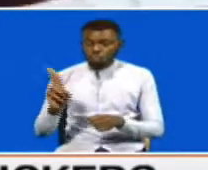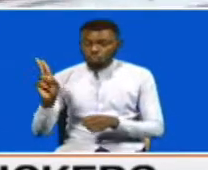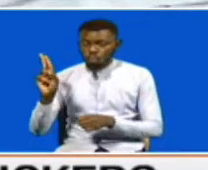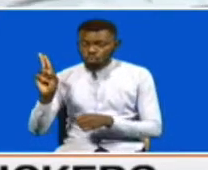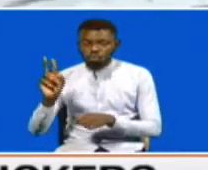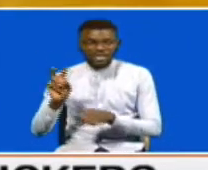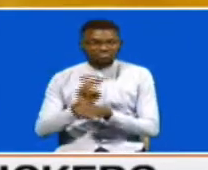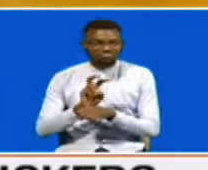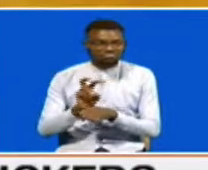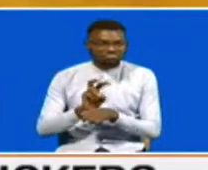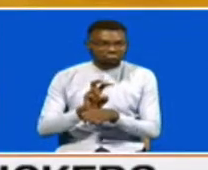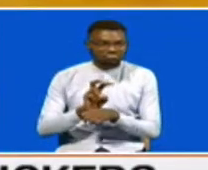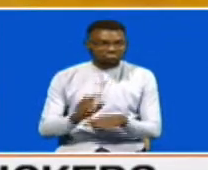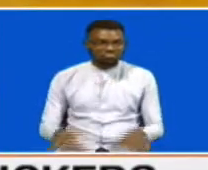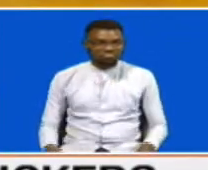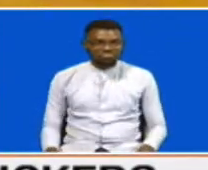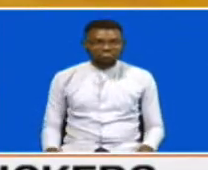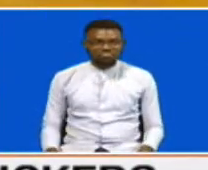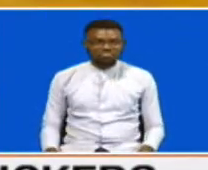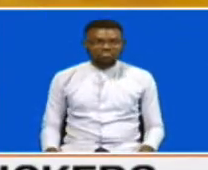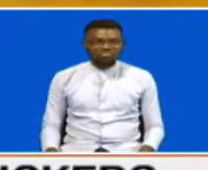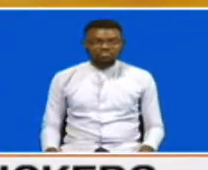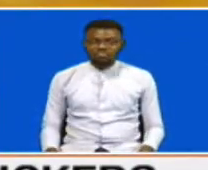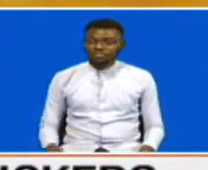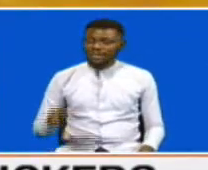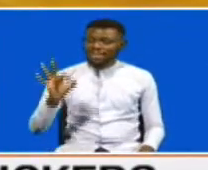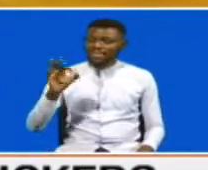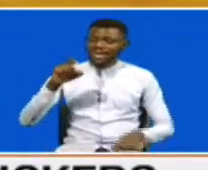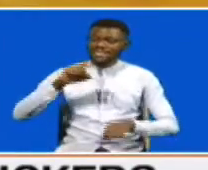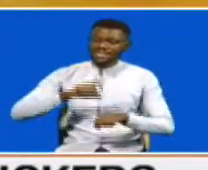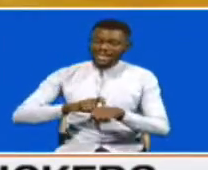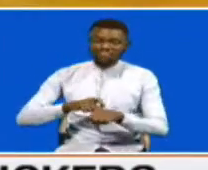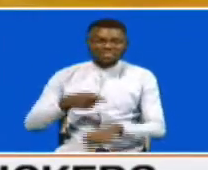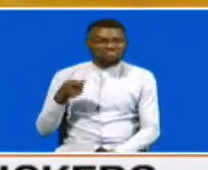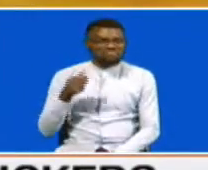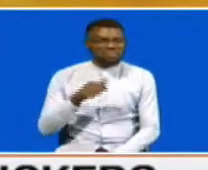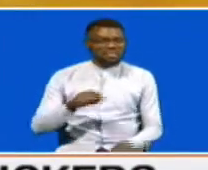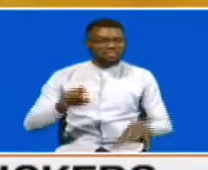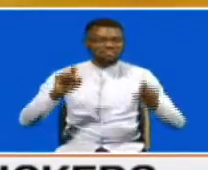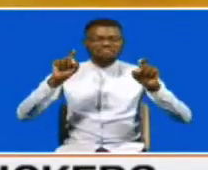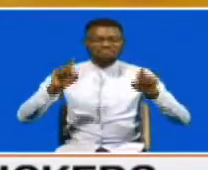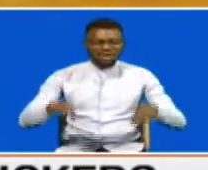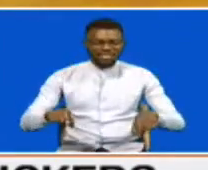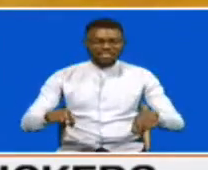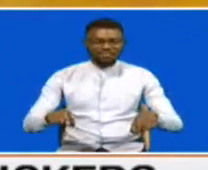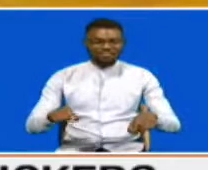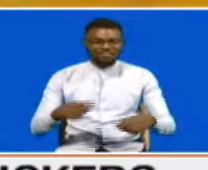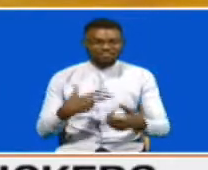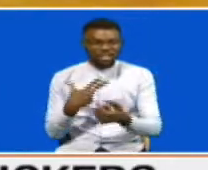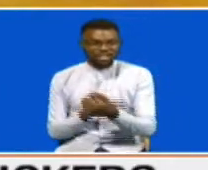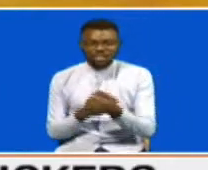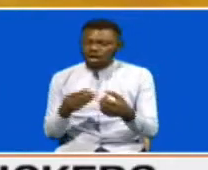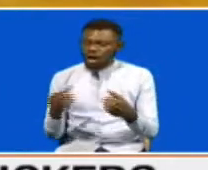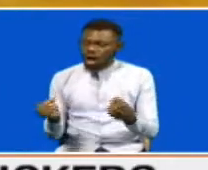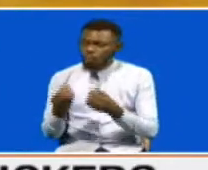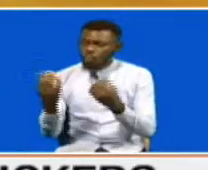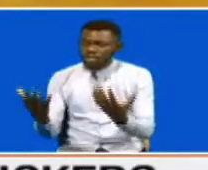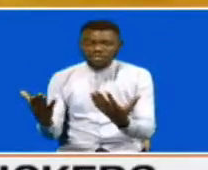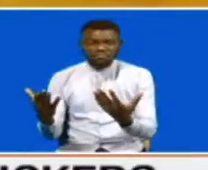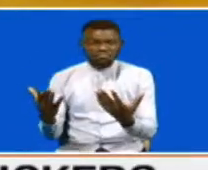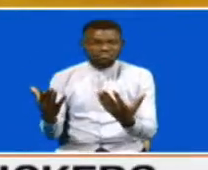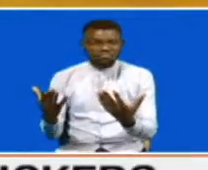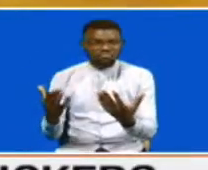Kenyatta. A fine of three times the value of the drugs, yes, which